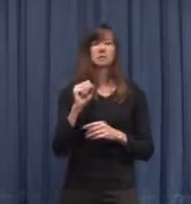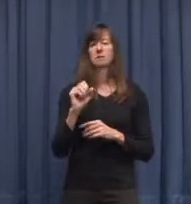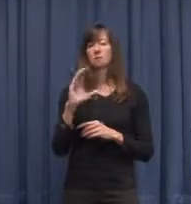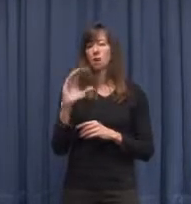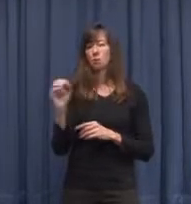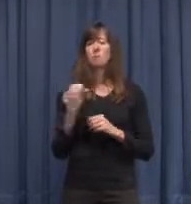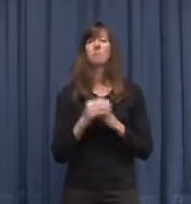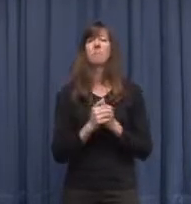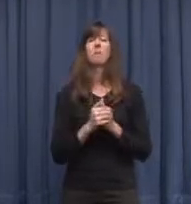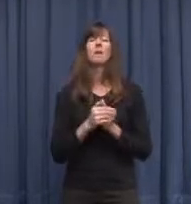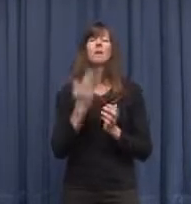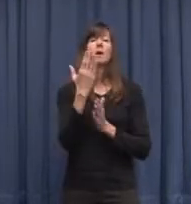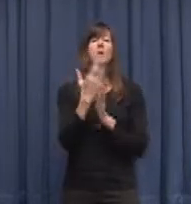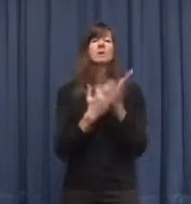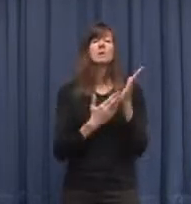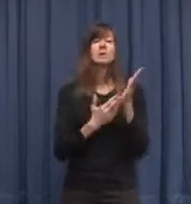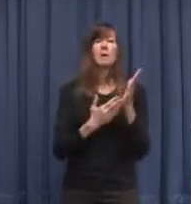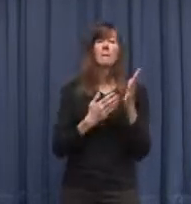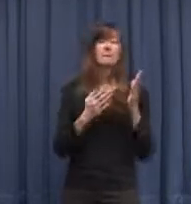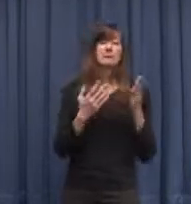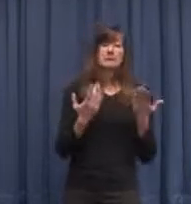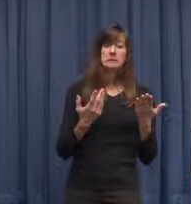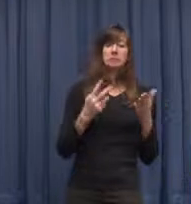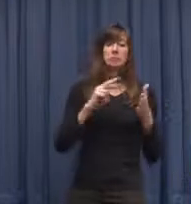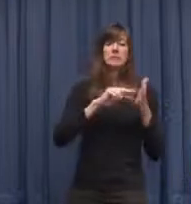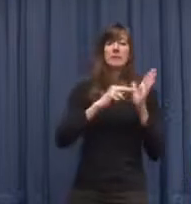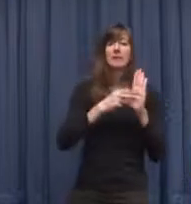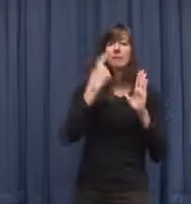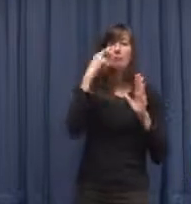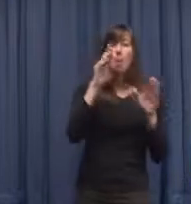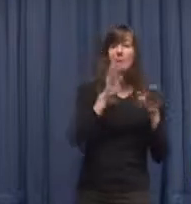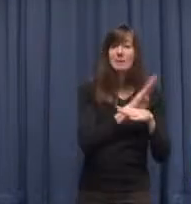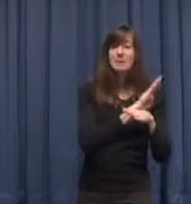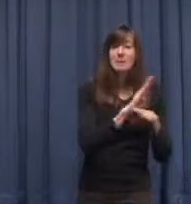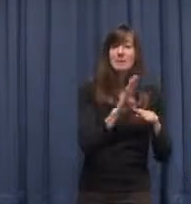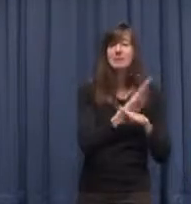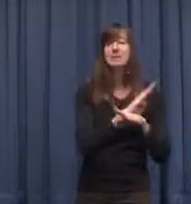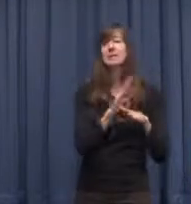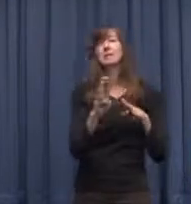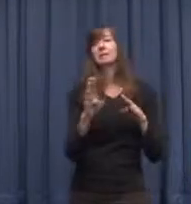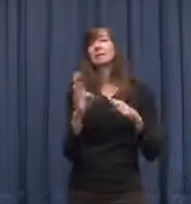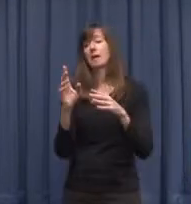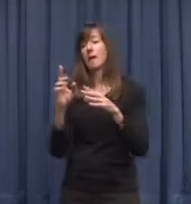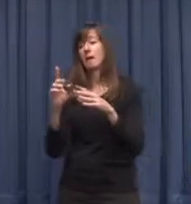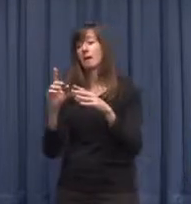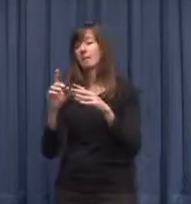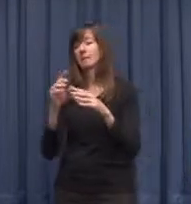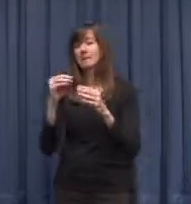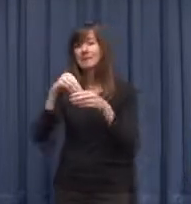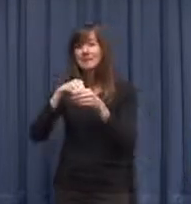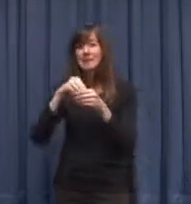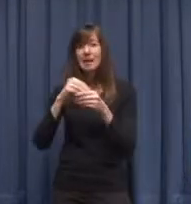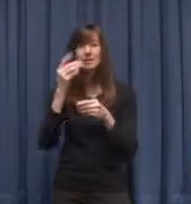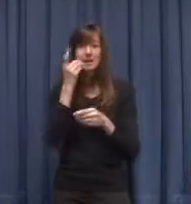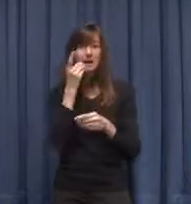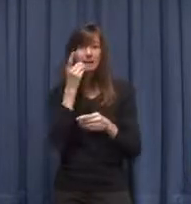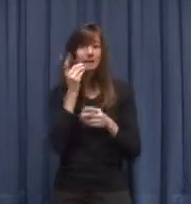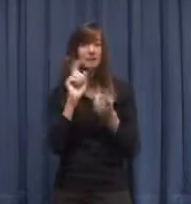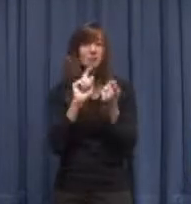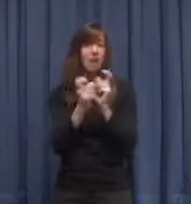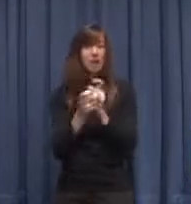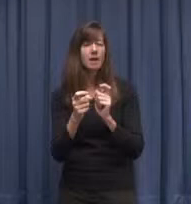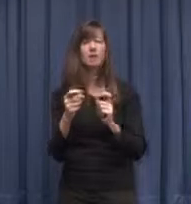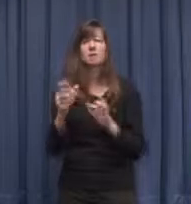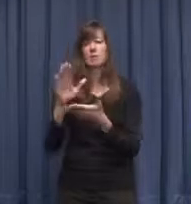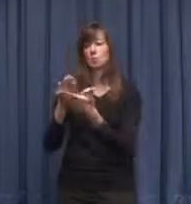of businesses and indoor dining. There are testing requirements for schools. And in general, there are, in an attempt to be much